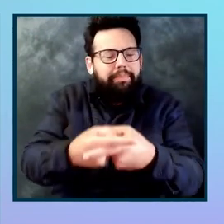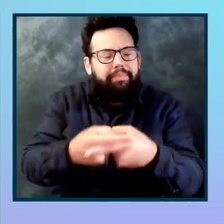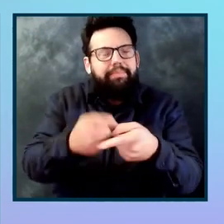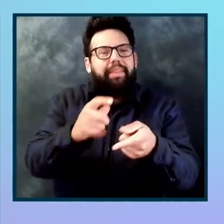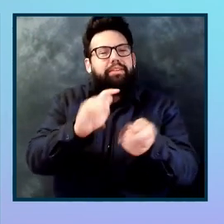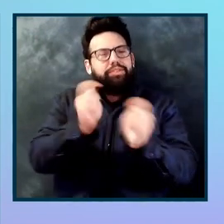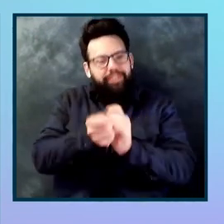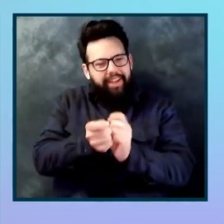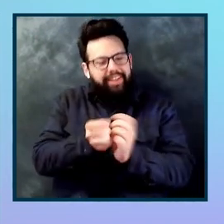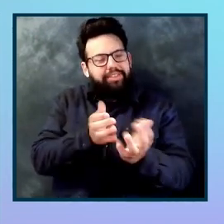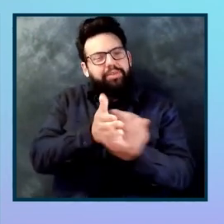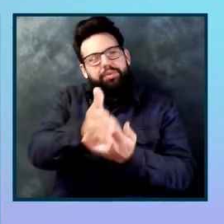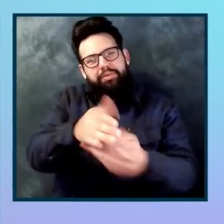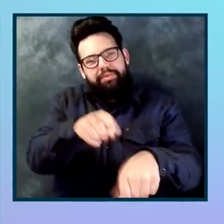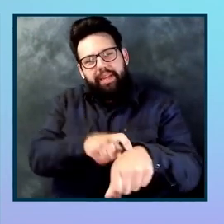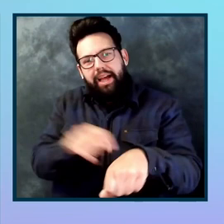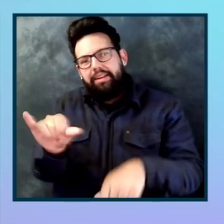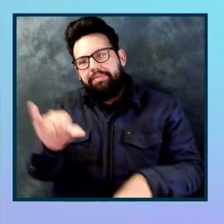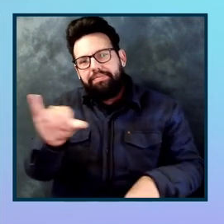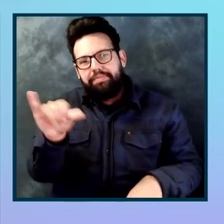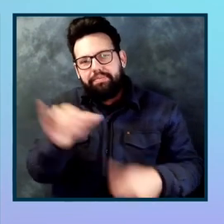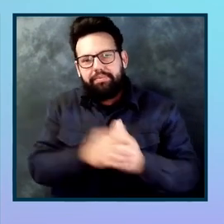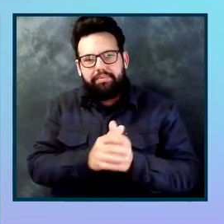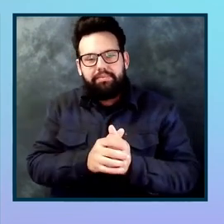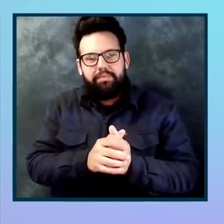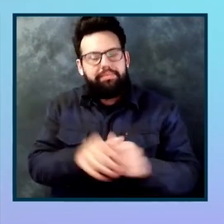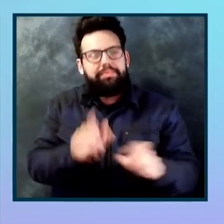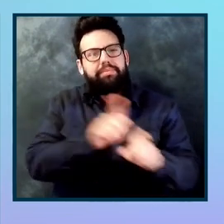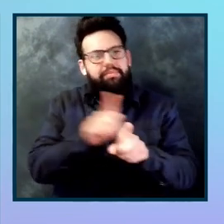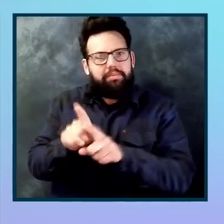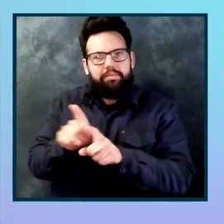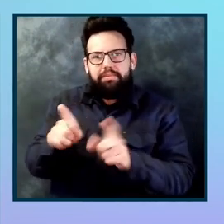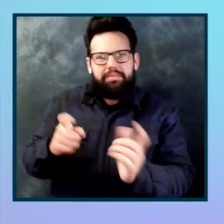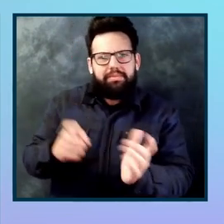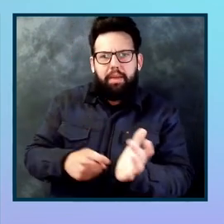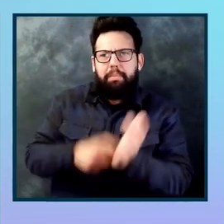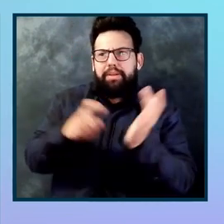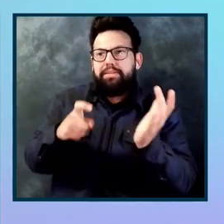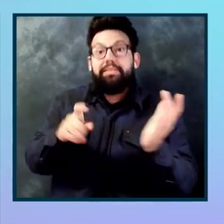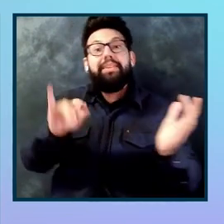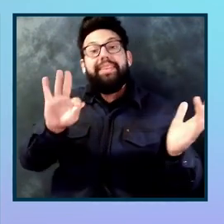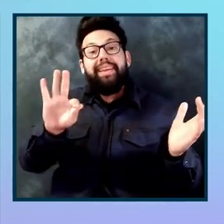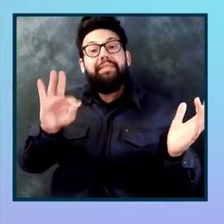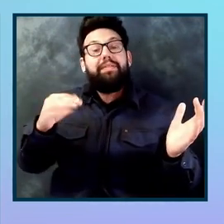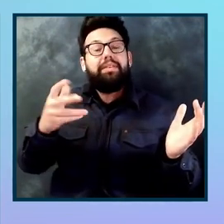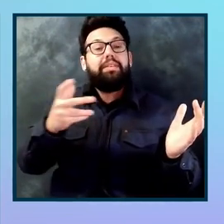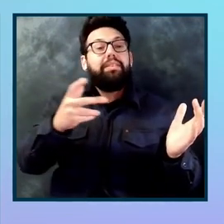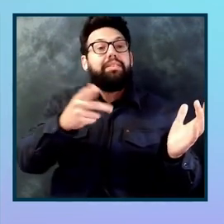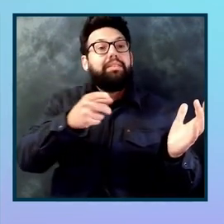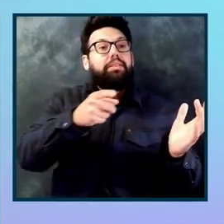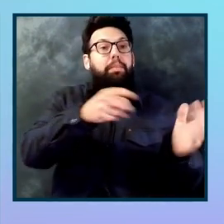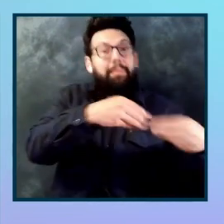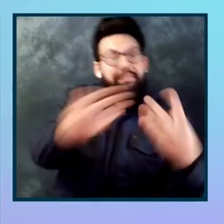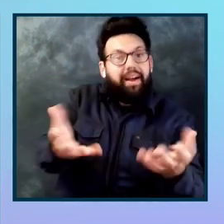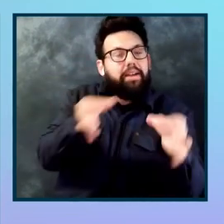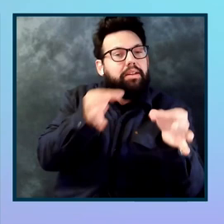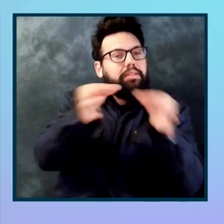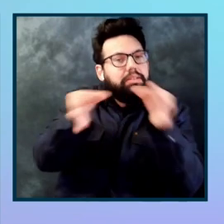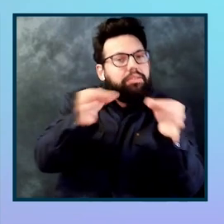consistent, we need to make sure that we're updating any directions we provide, that, you know, as we make